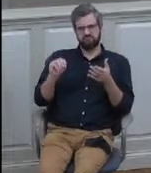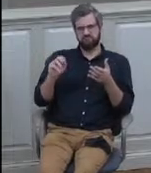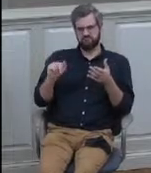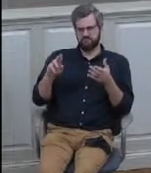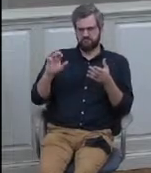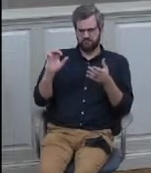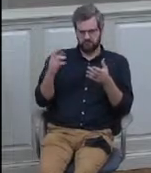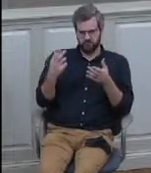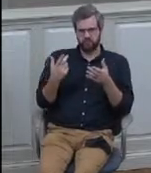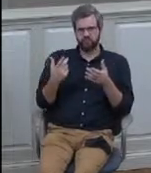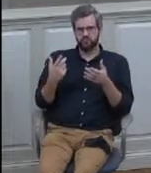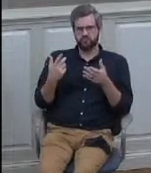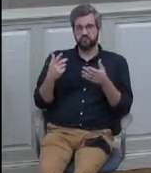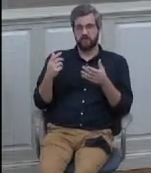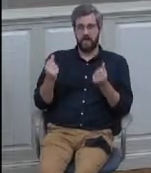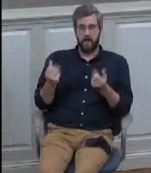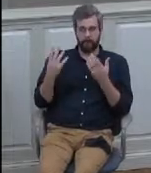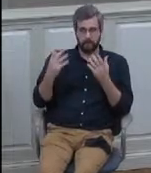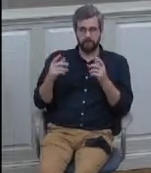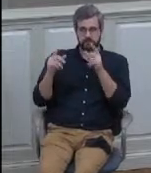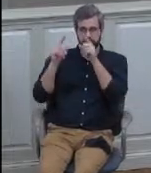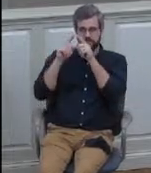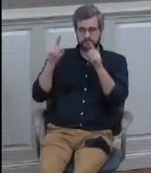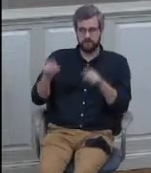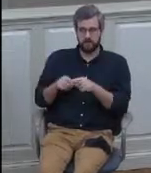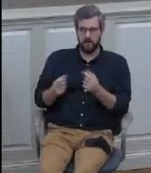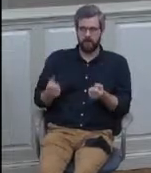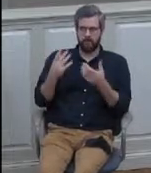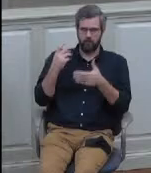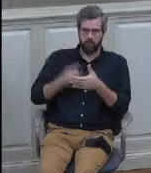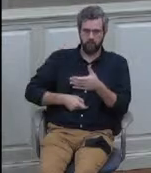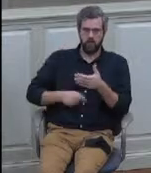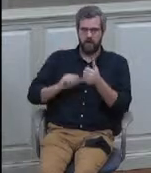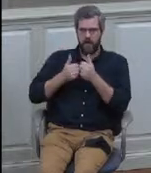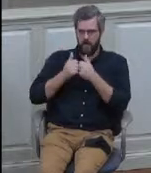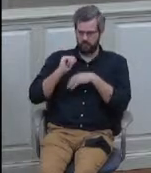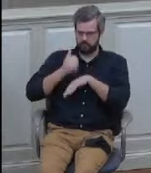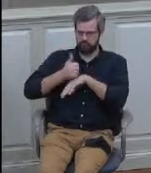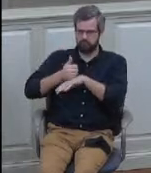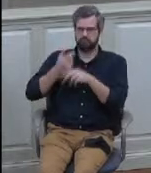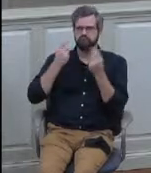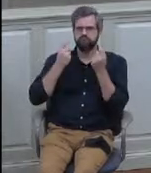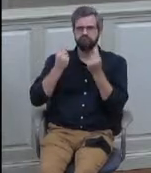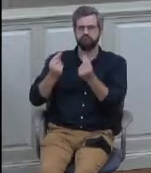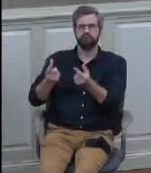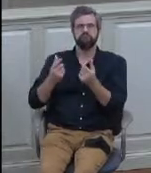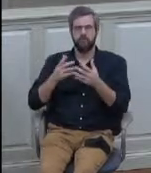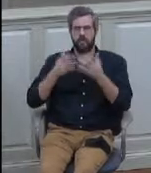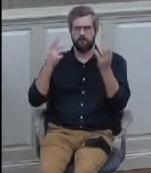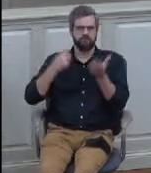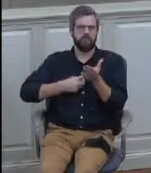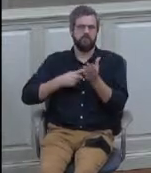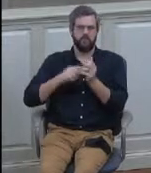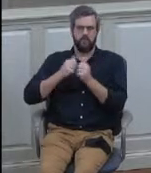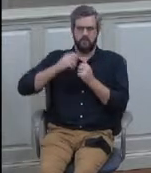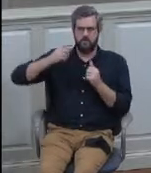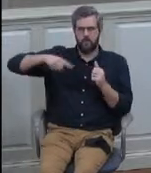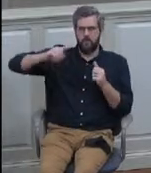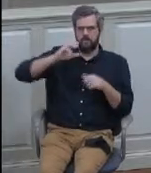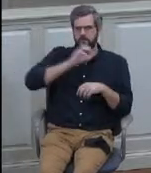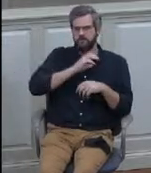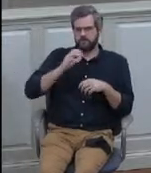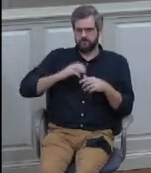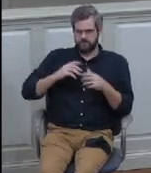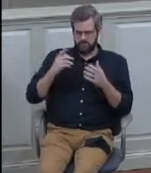Really nail down what these signs are going to cost and how we want to phase it in. There's a lot there that we want to discuss with you all on how we want to move forward with